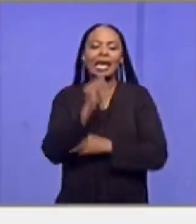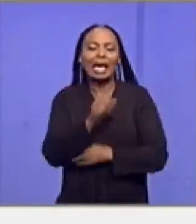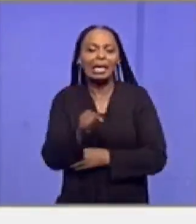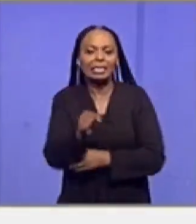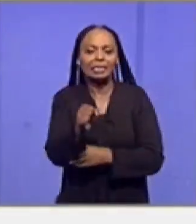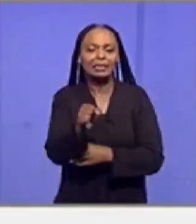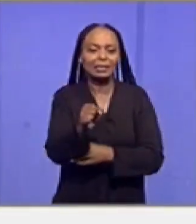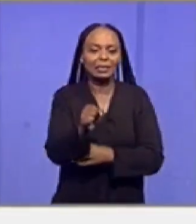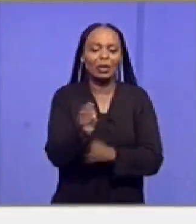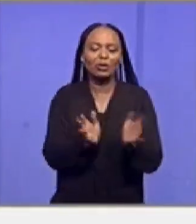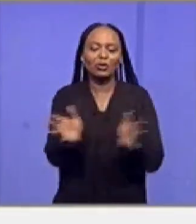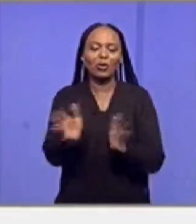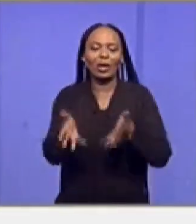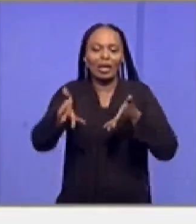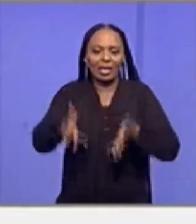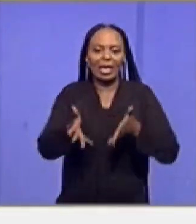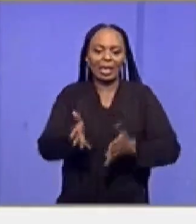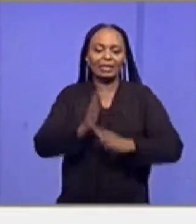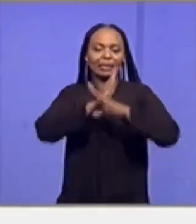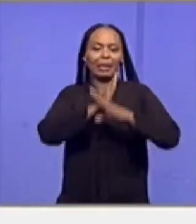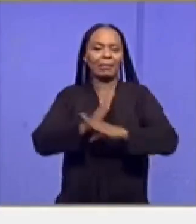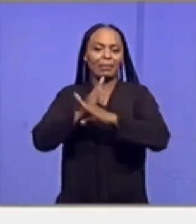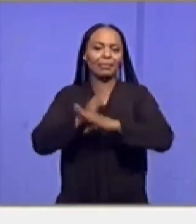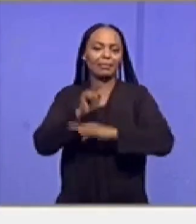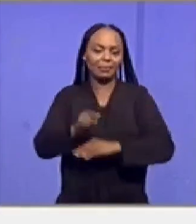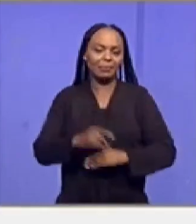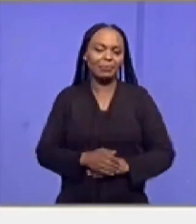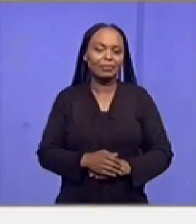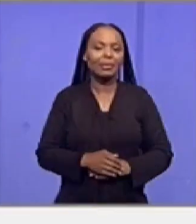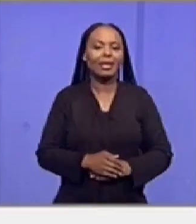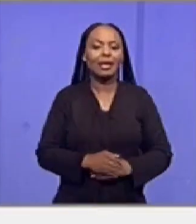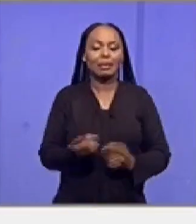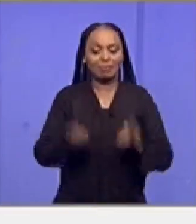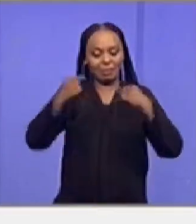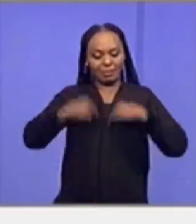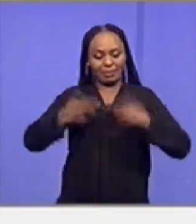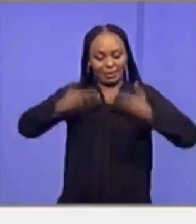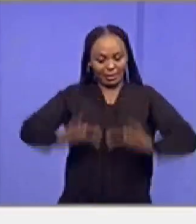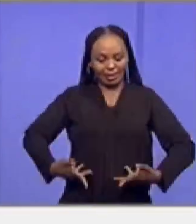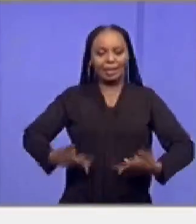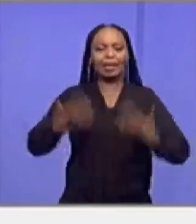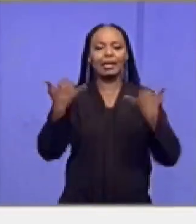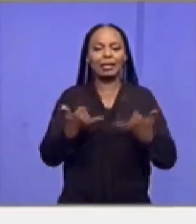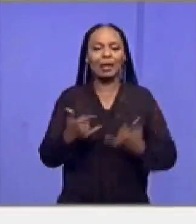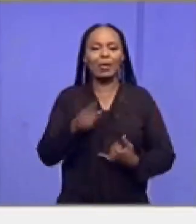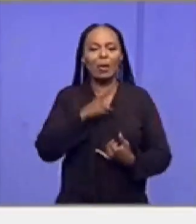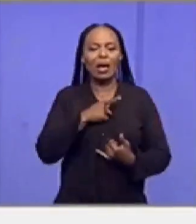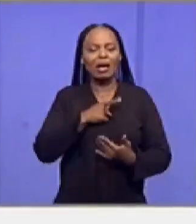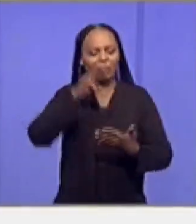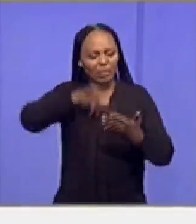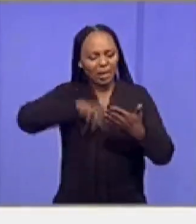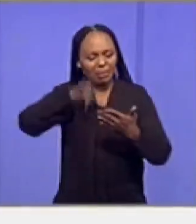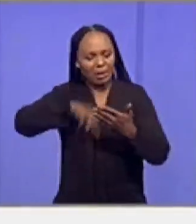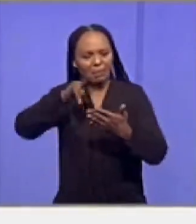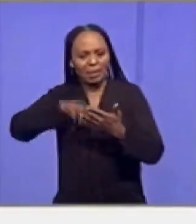Zambia, and this came to me because I've been reading a lot